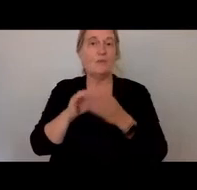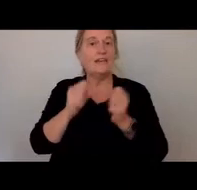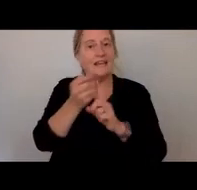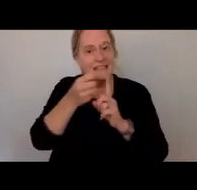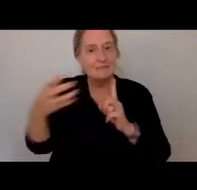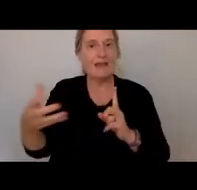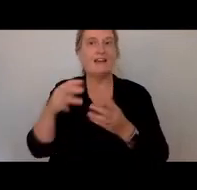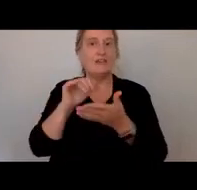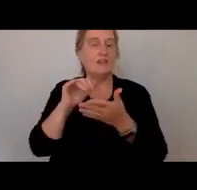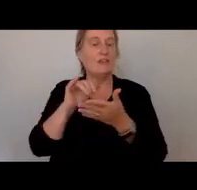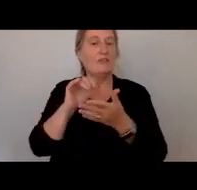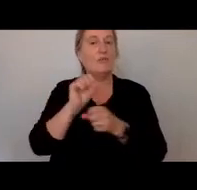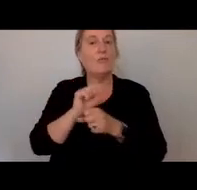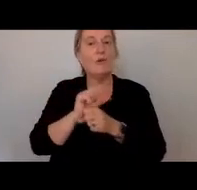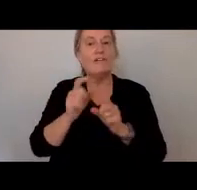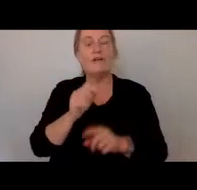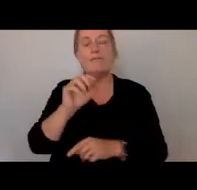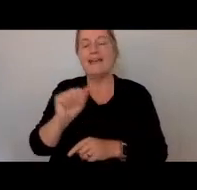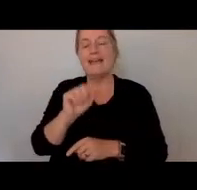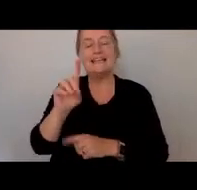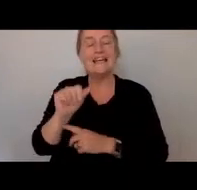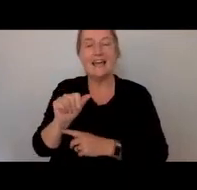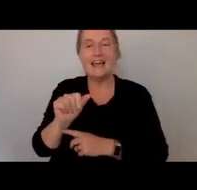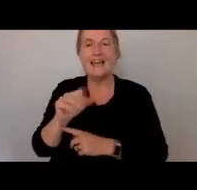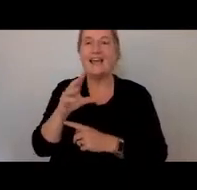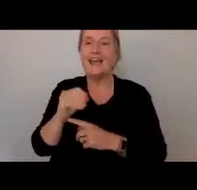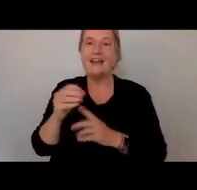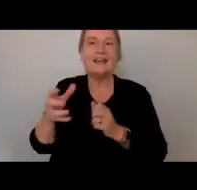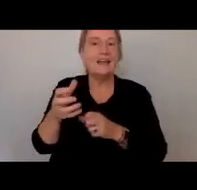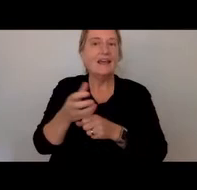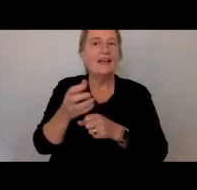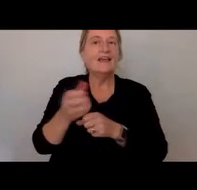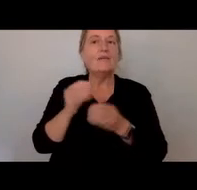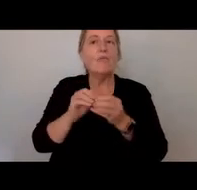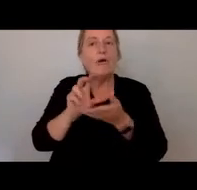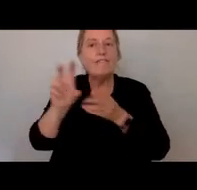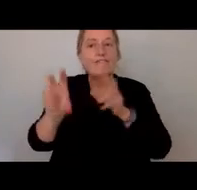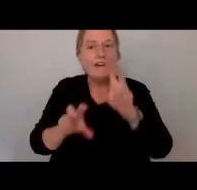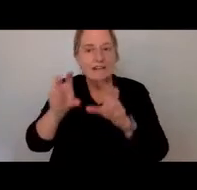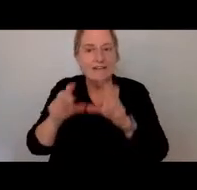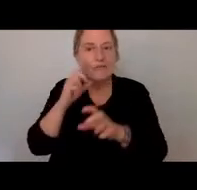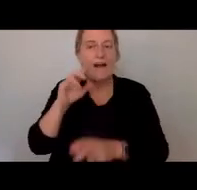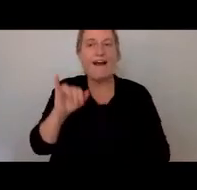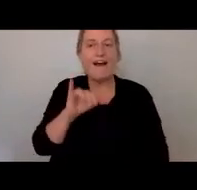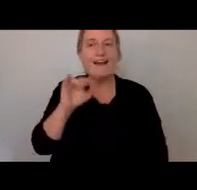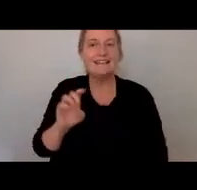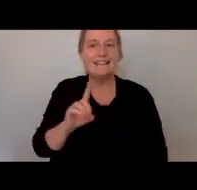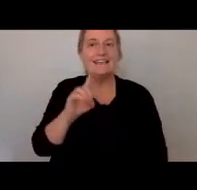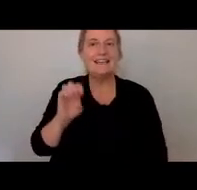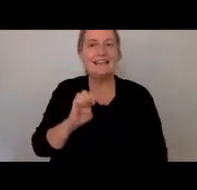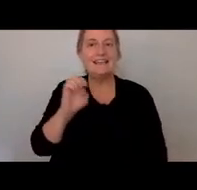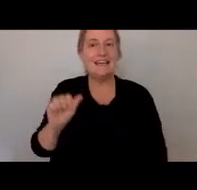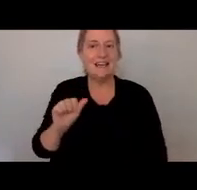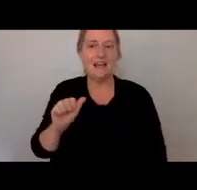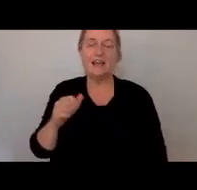and IDEA and everything we need to do. I have met some of the most compassionate and resilient people through this